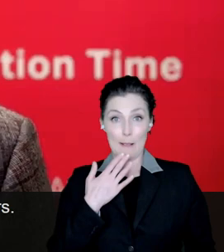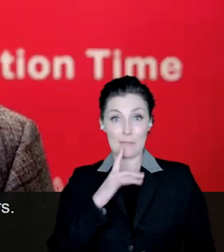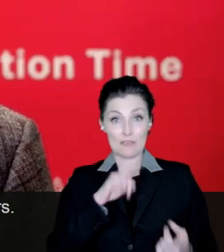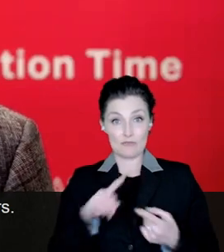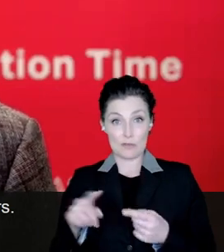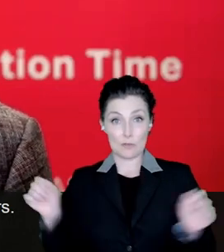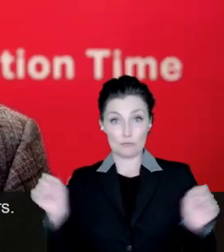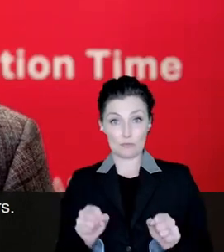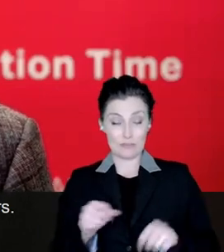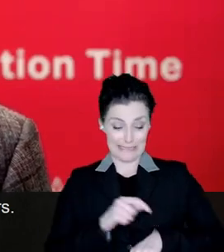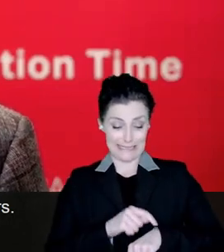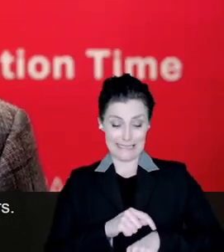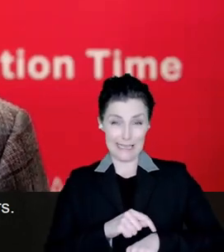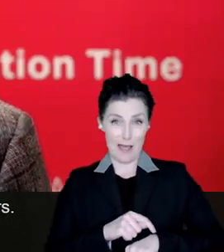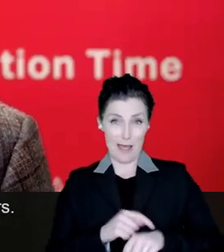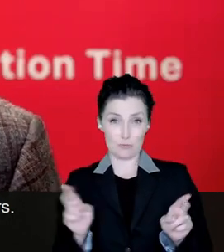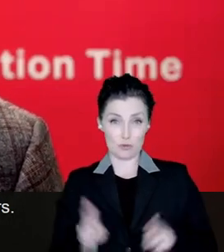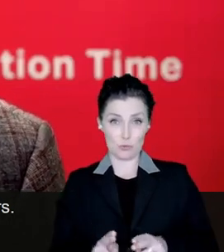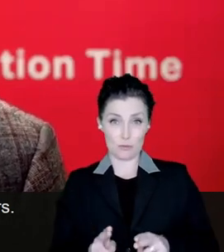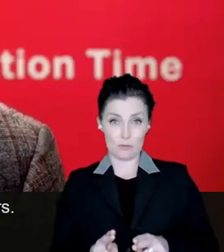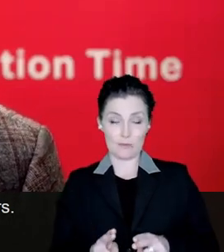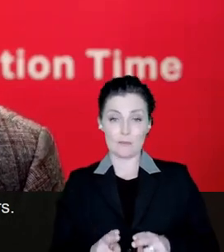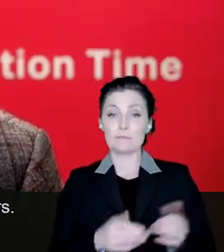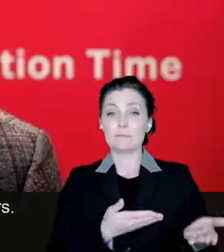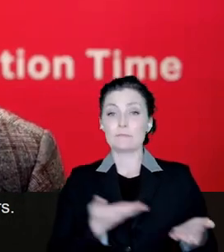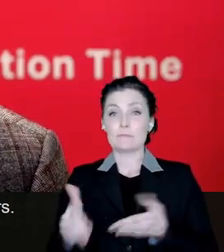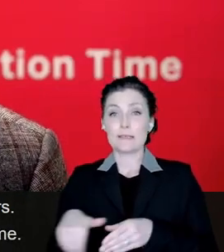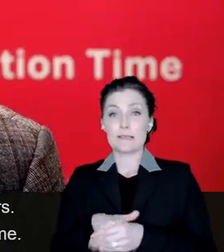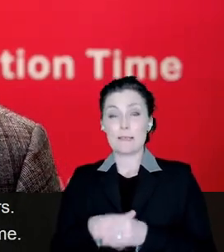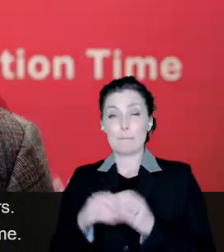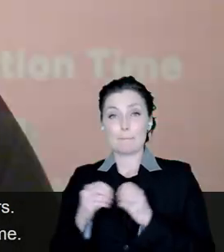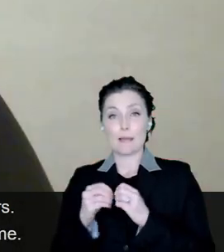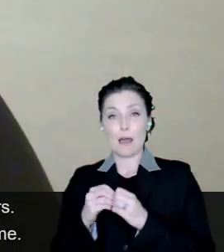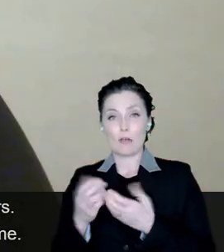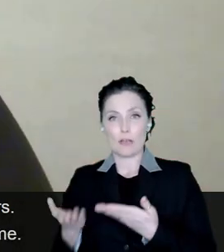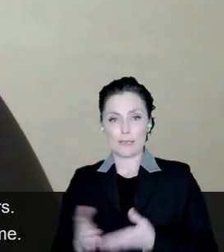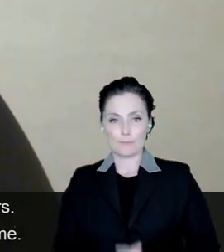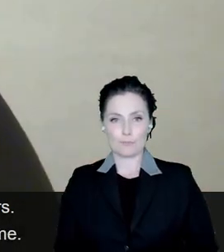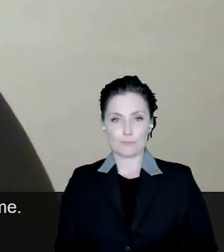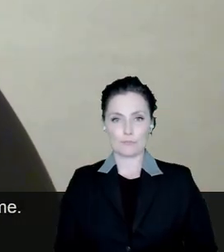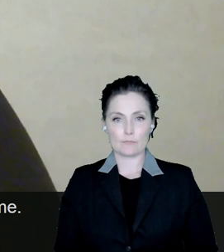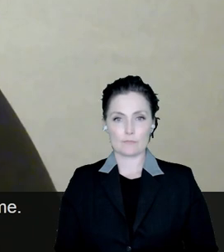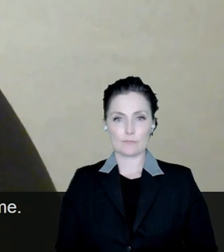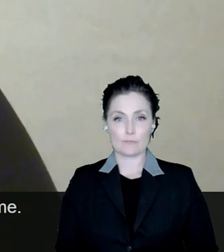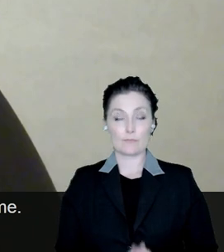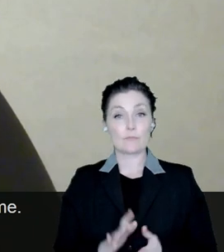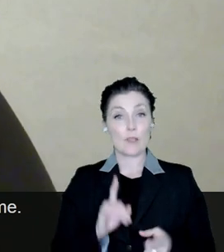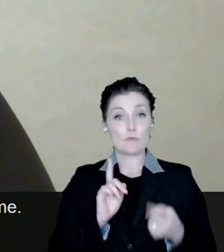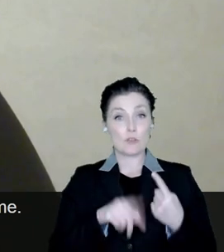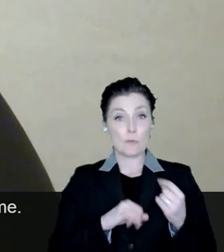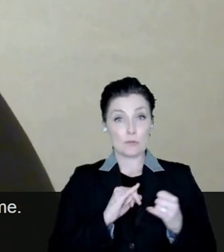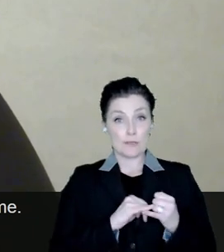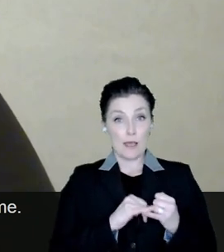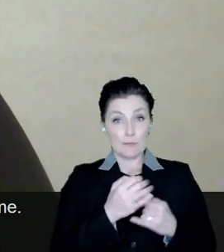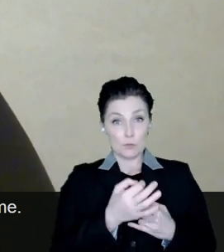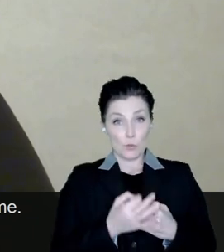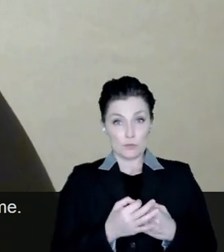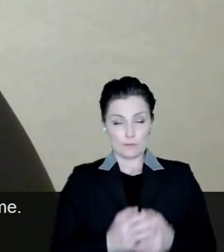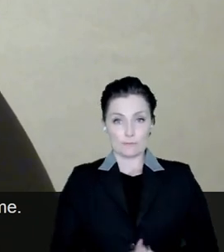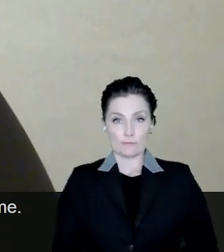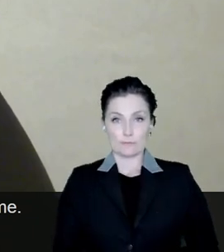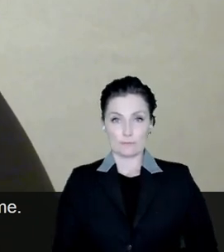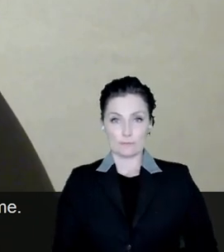limited time. Assembly Member Bakari. Thank you. Just to Simon's question about